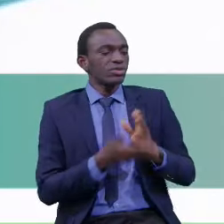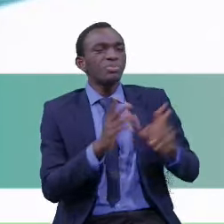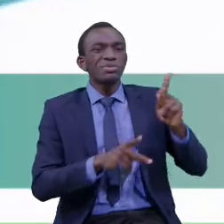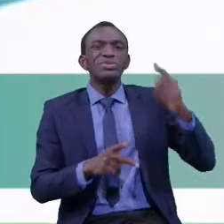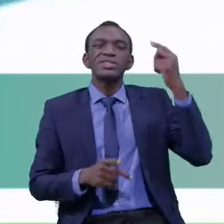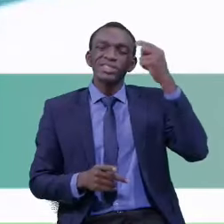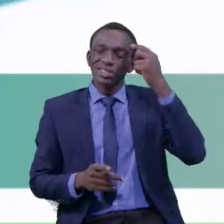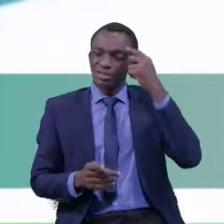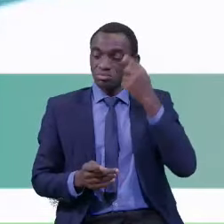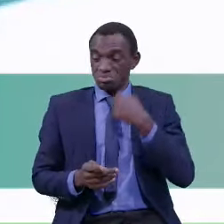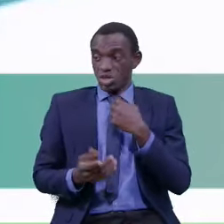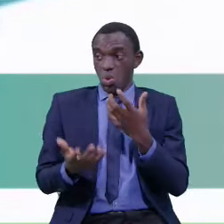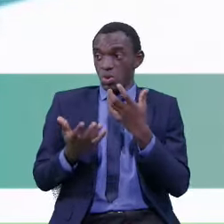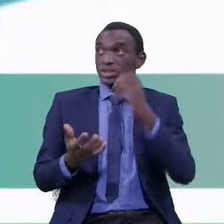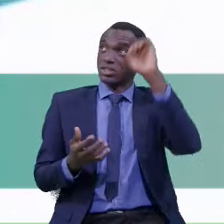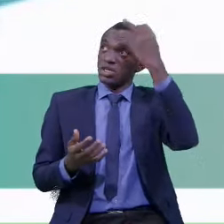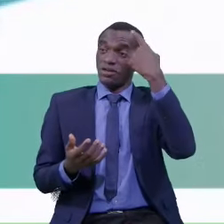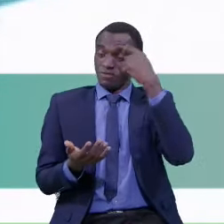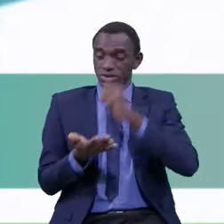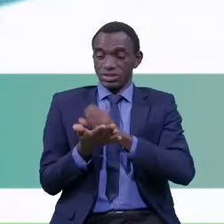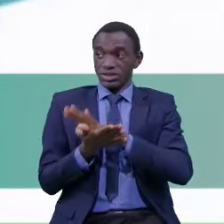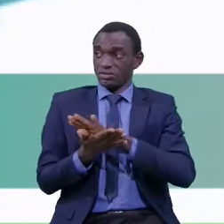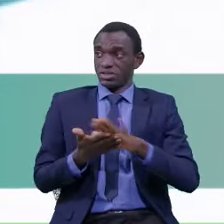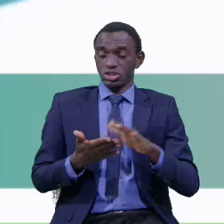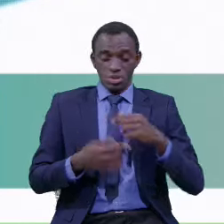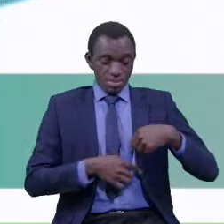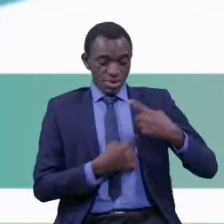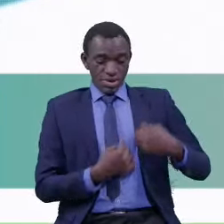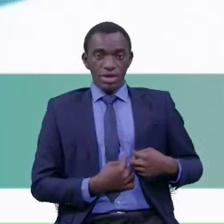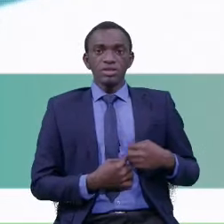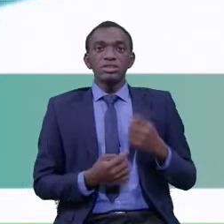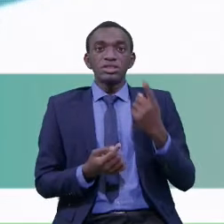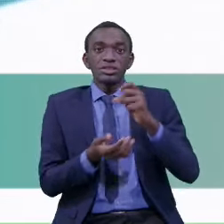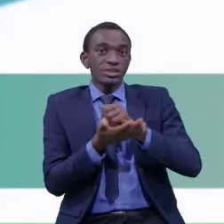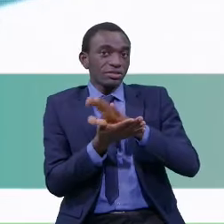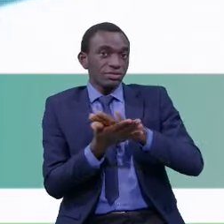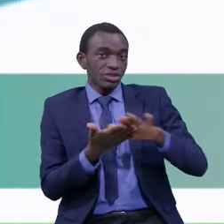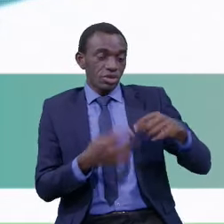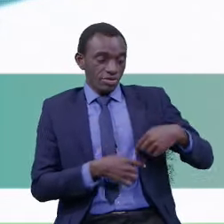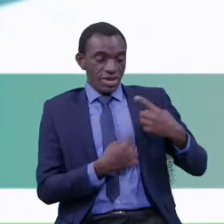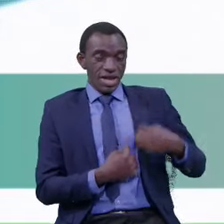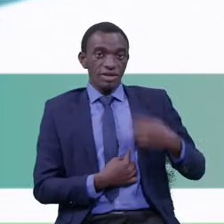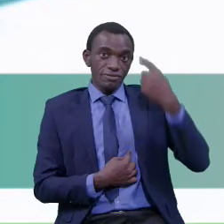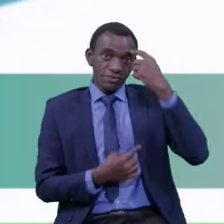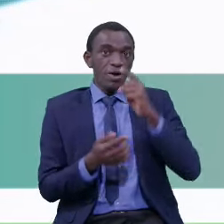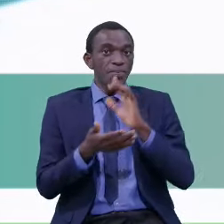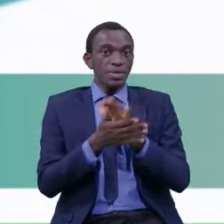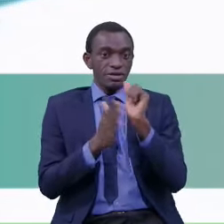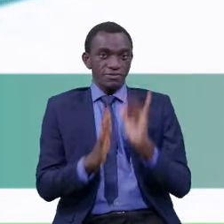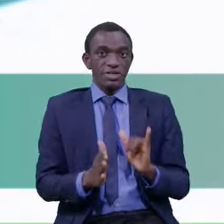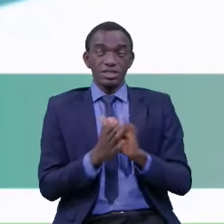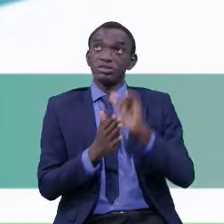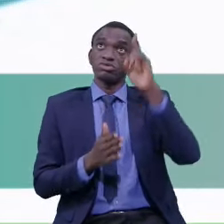sanctification. The sanctification of the believer, that the Lord purifies,